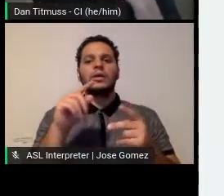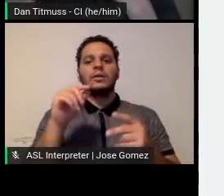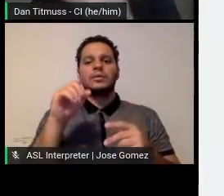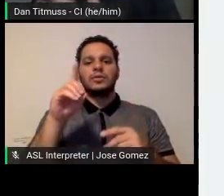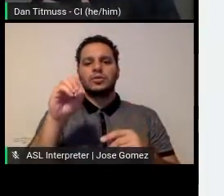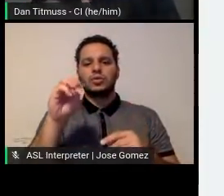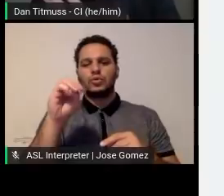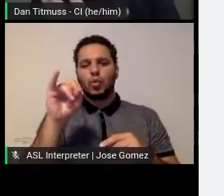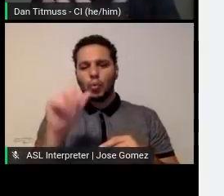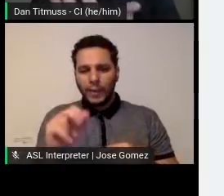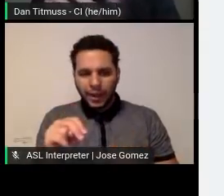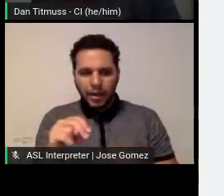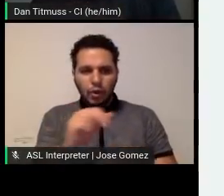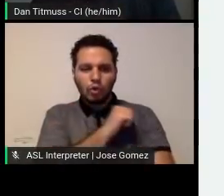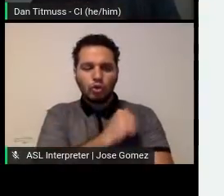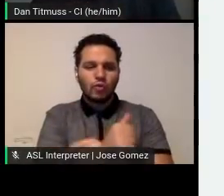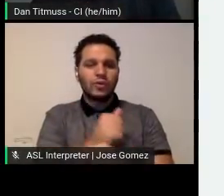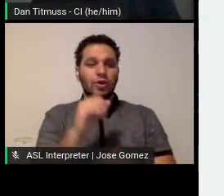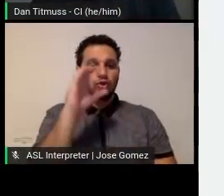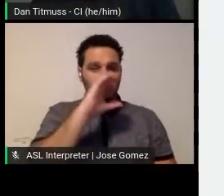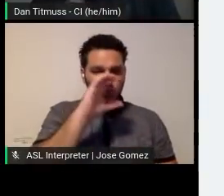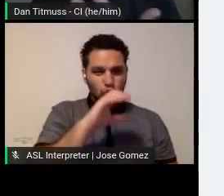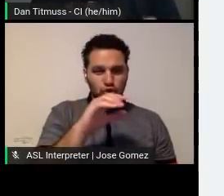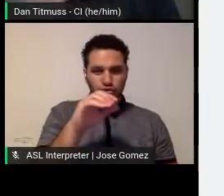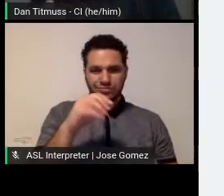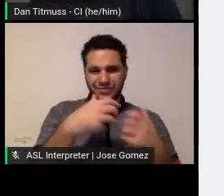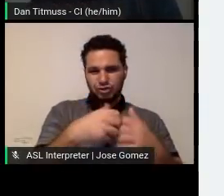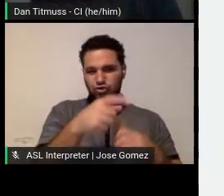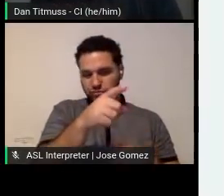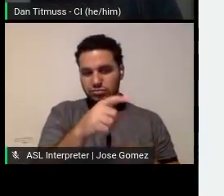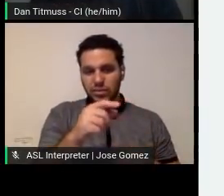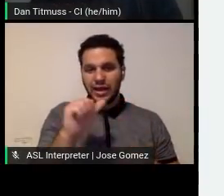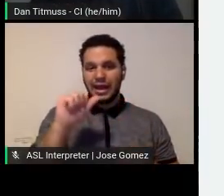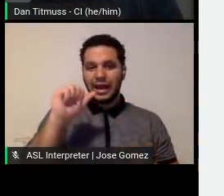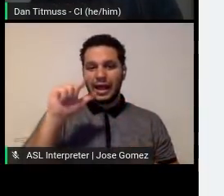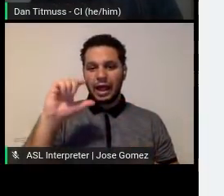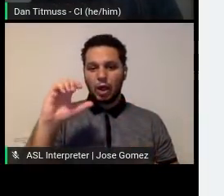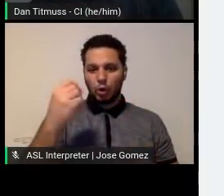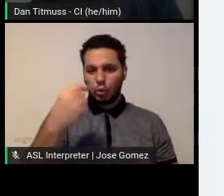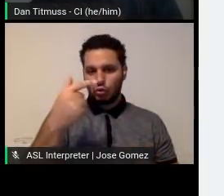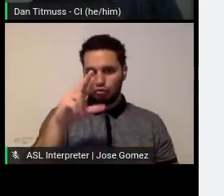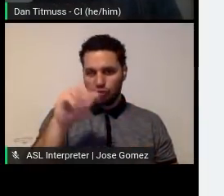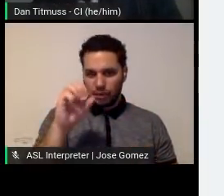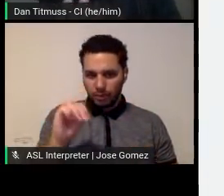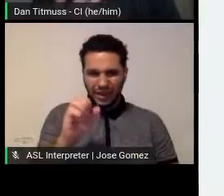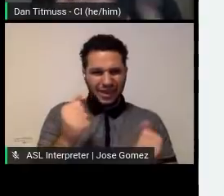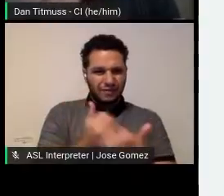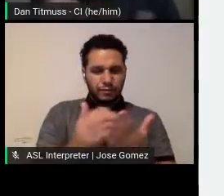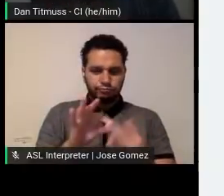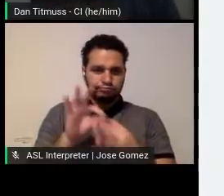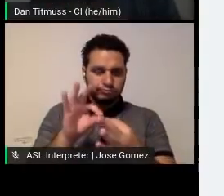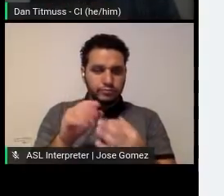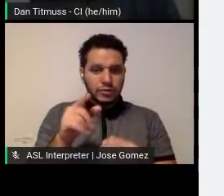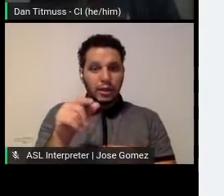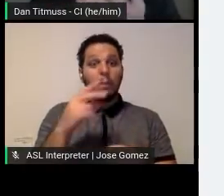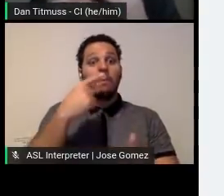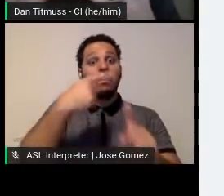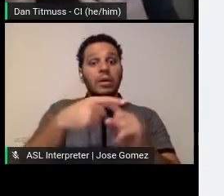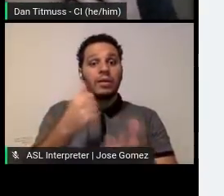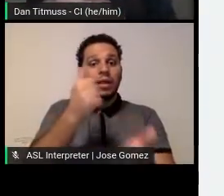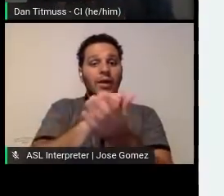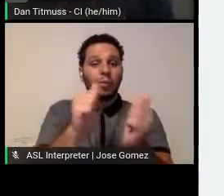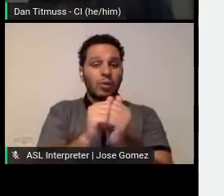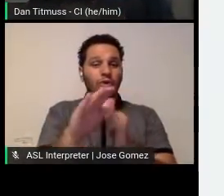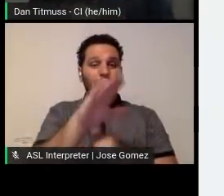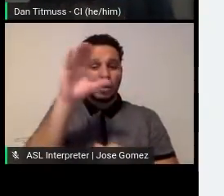authority for the search engine algorithms. And it is also, you know, it's also a branding exercise. You know,